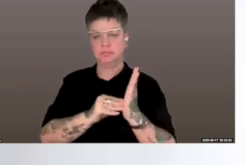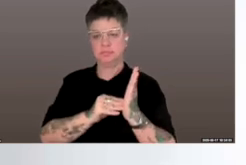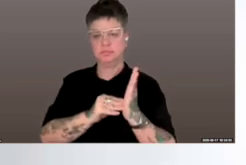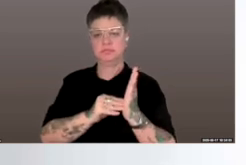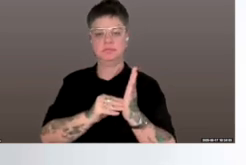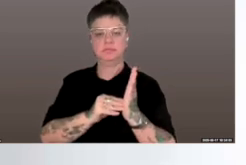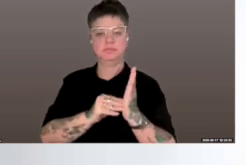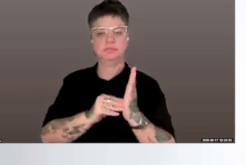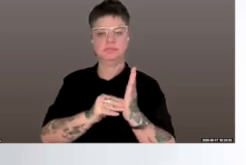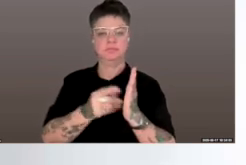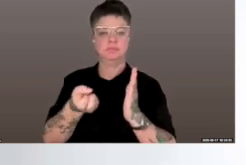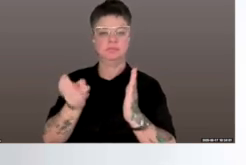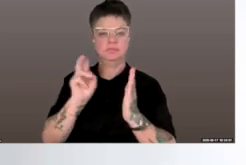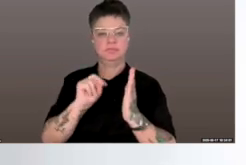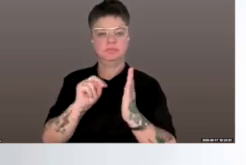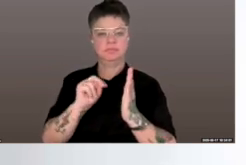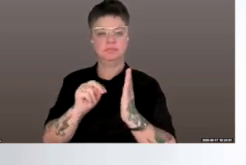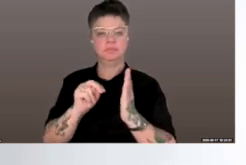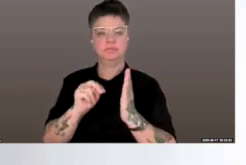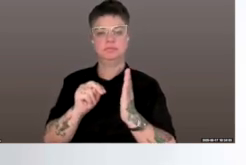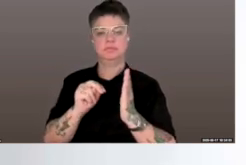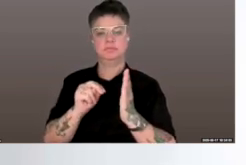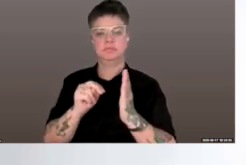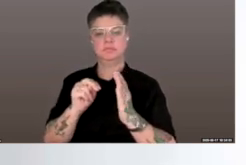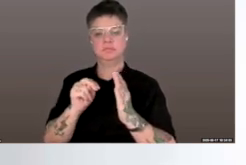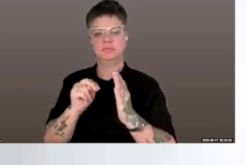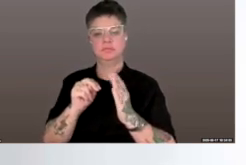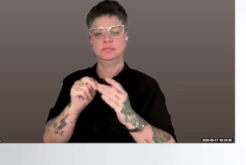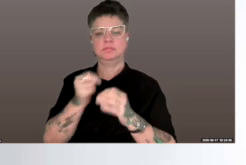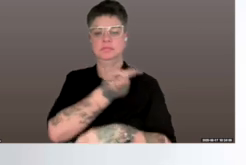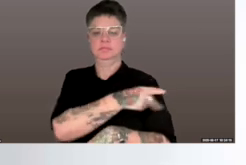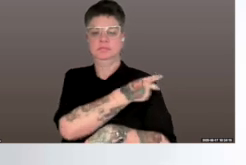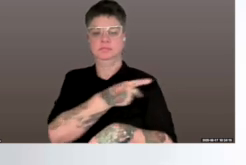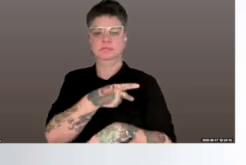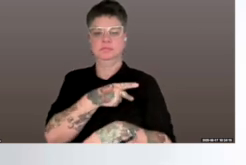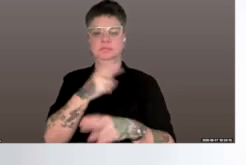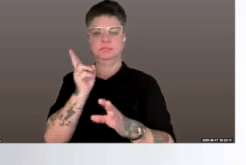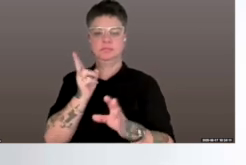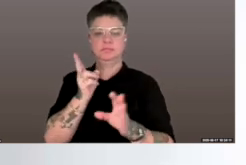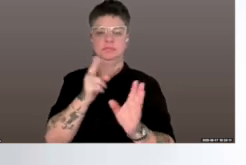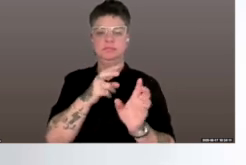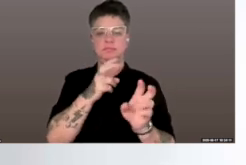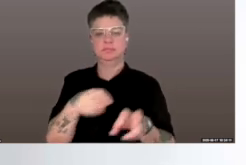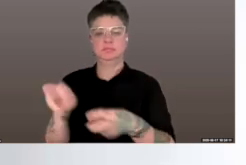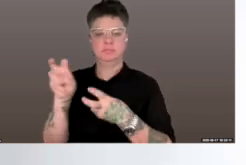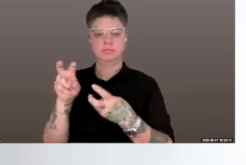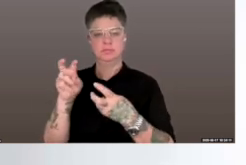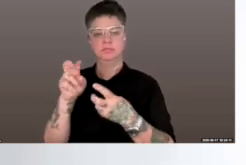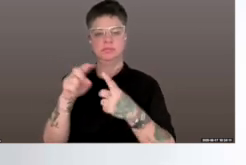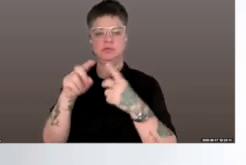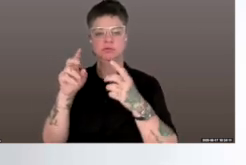work through the options, ensuring they are not making decisions without support.